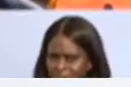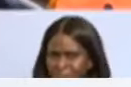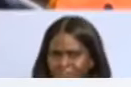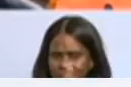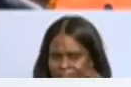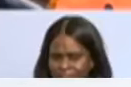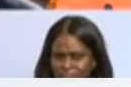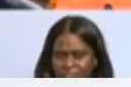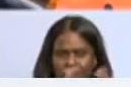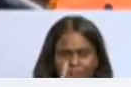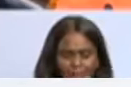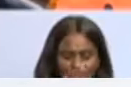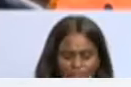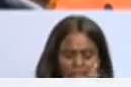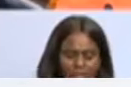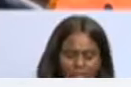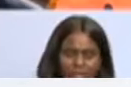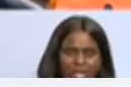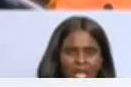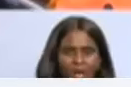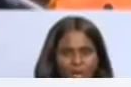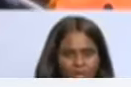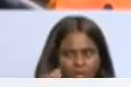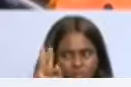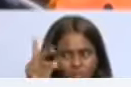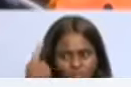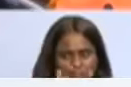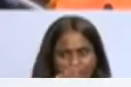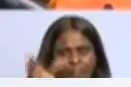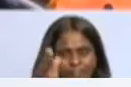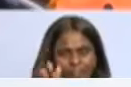after Kasama, we have now moved to Mansa.